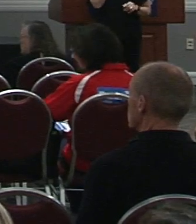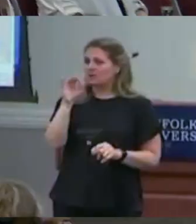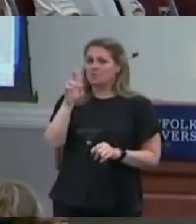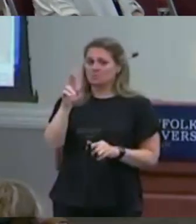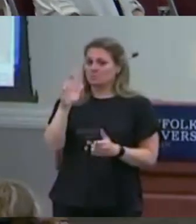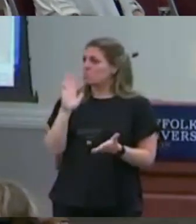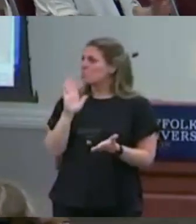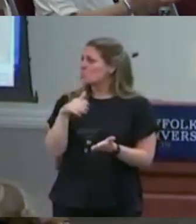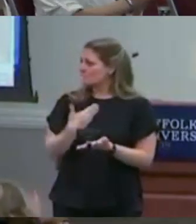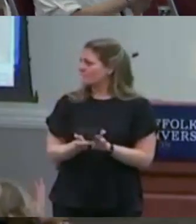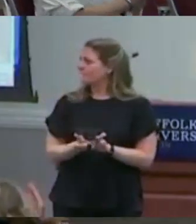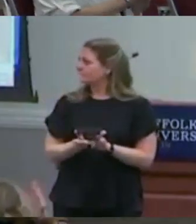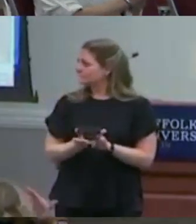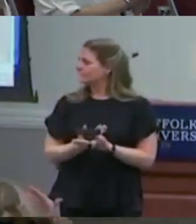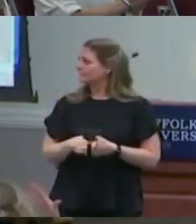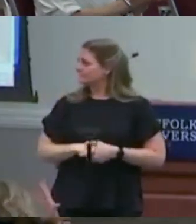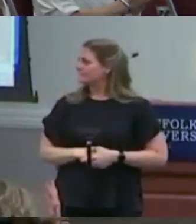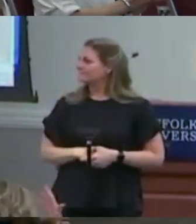Mayor.